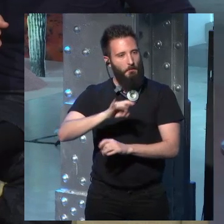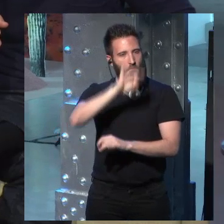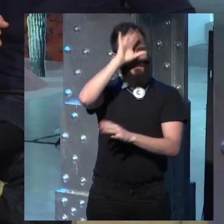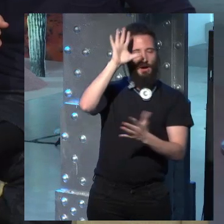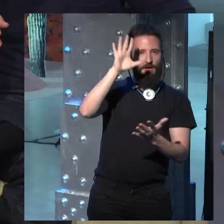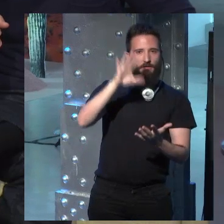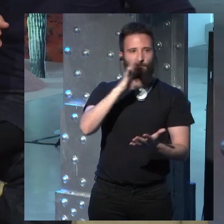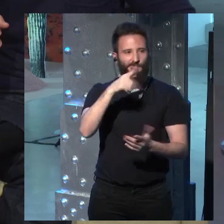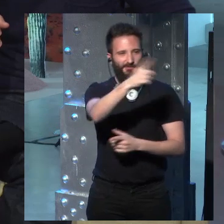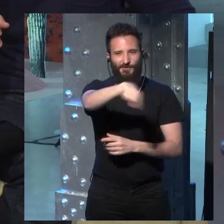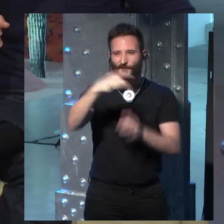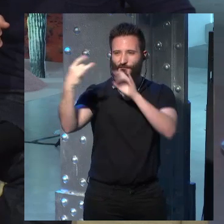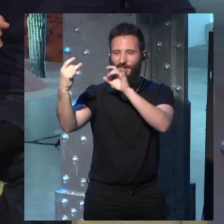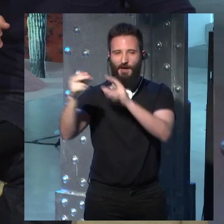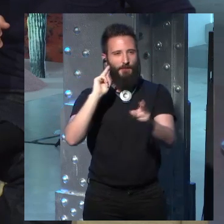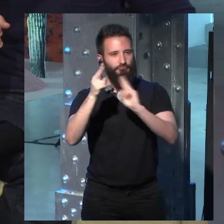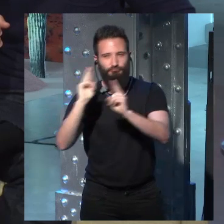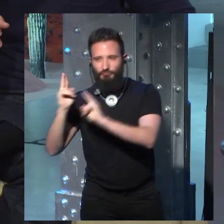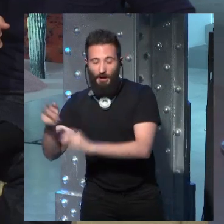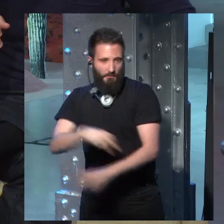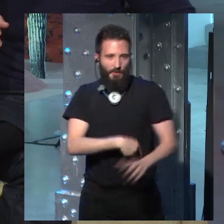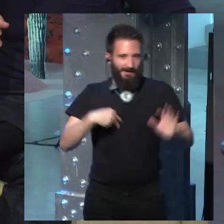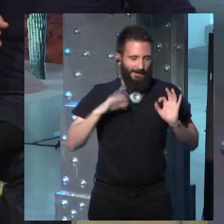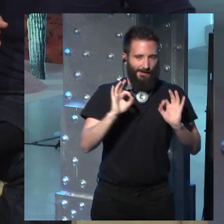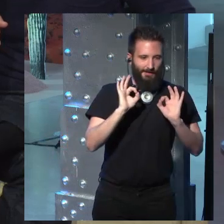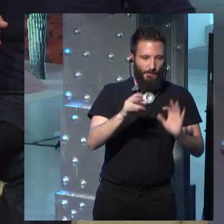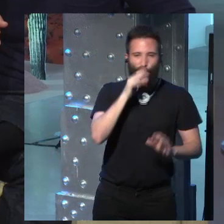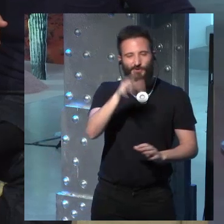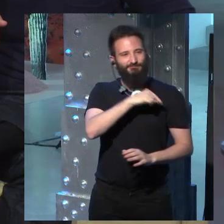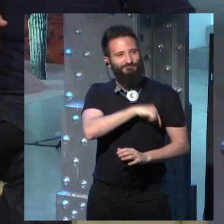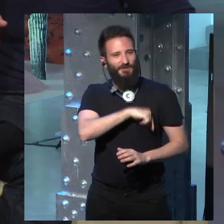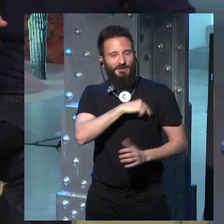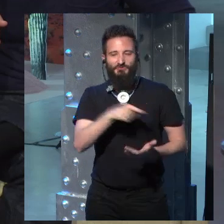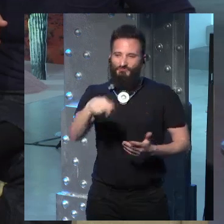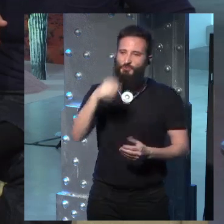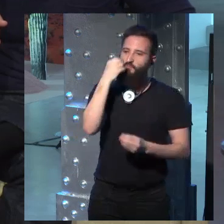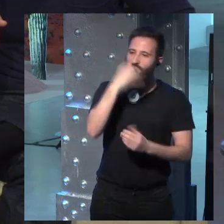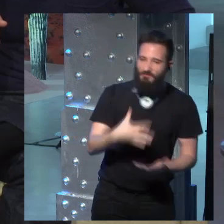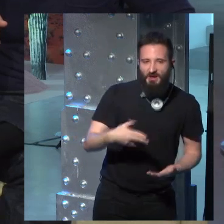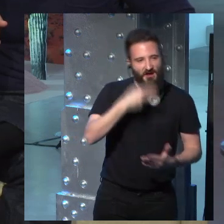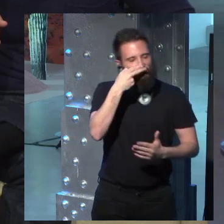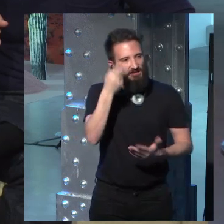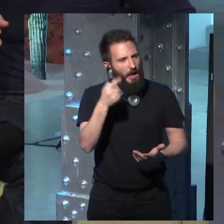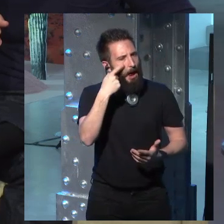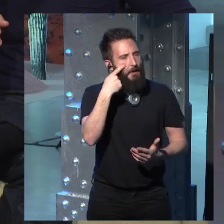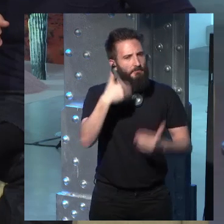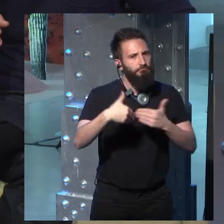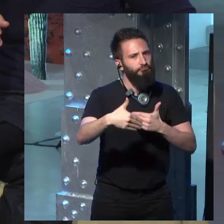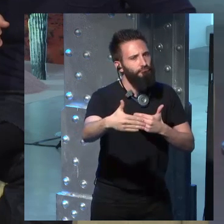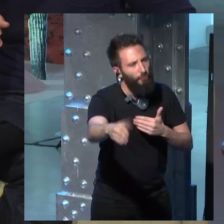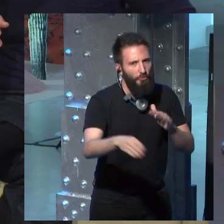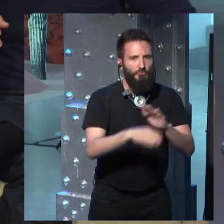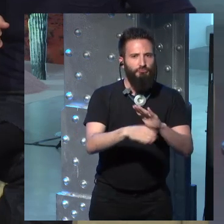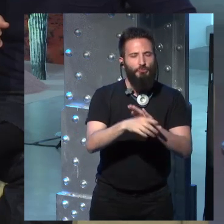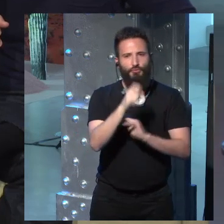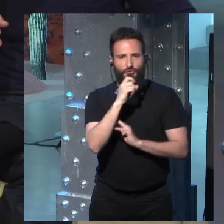response. The generally feeling of like, this is interesting, let's see where it goes, which is more open-minded than